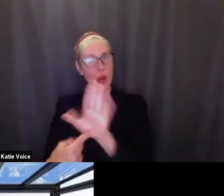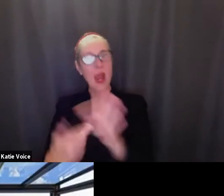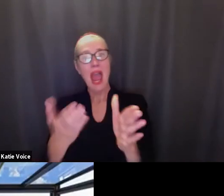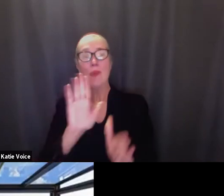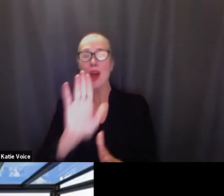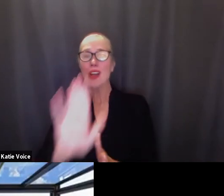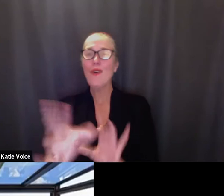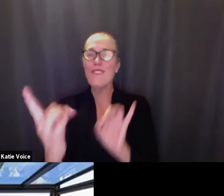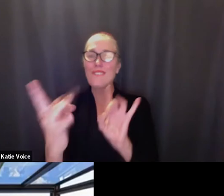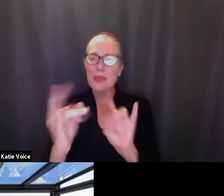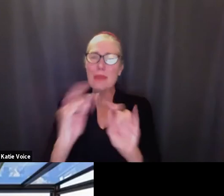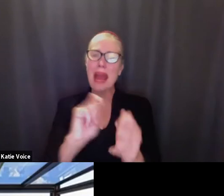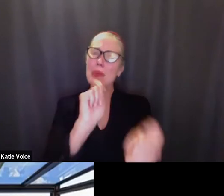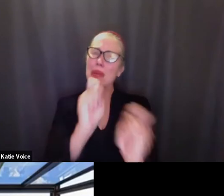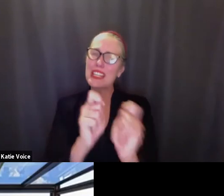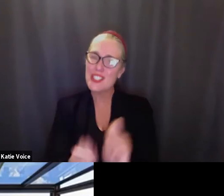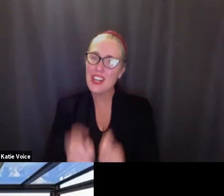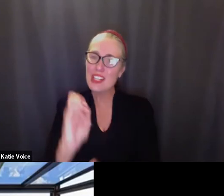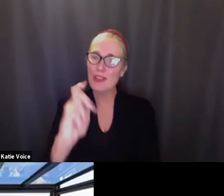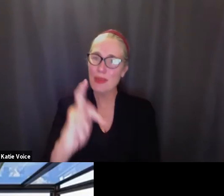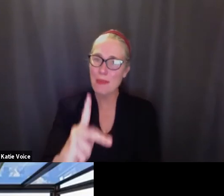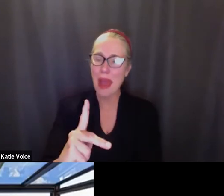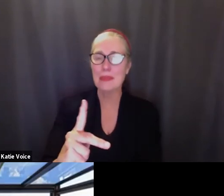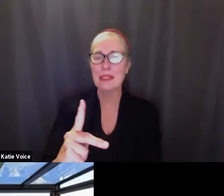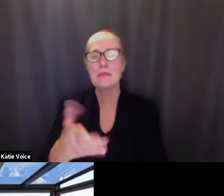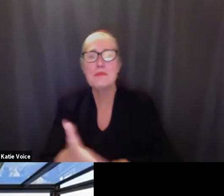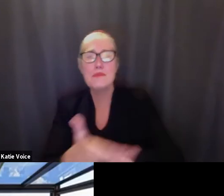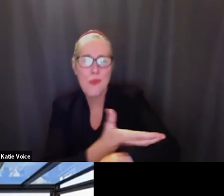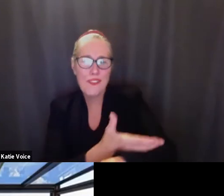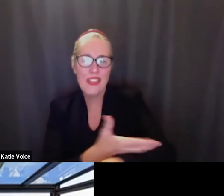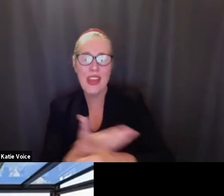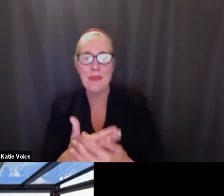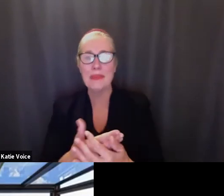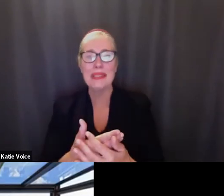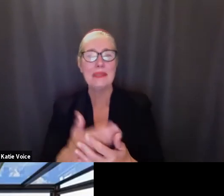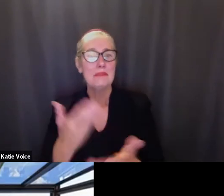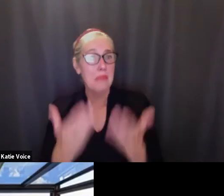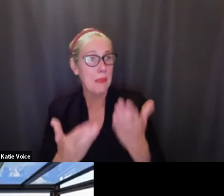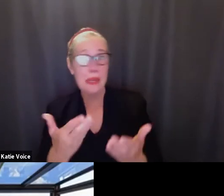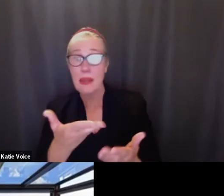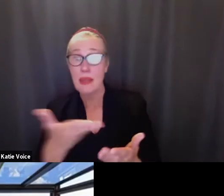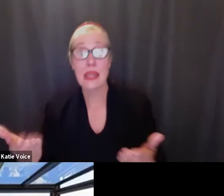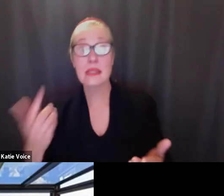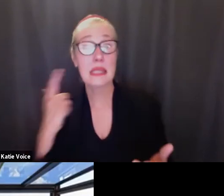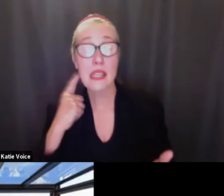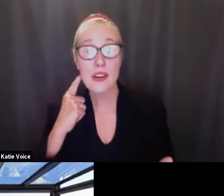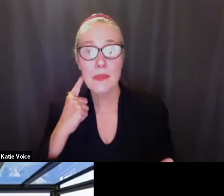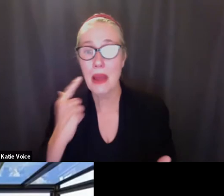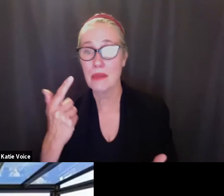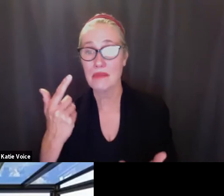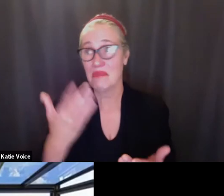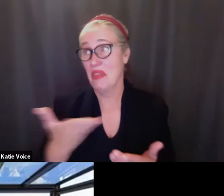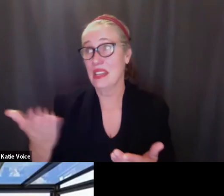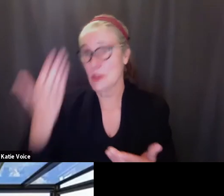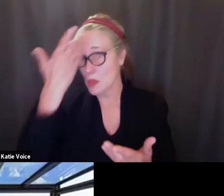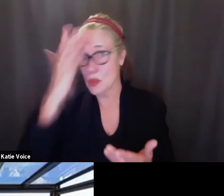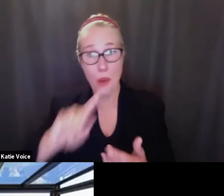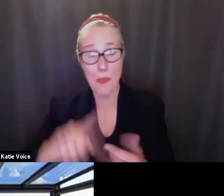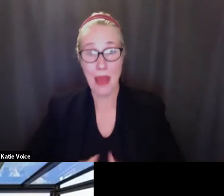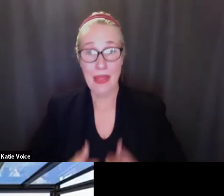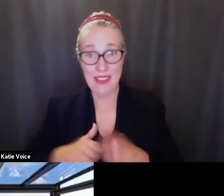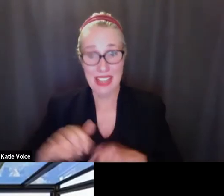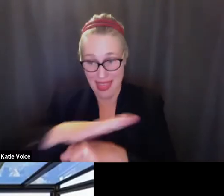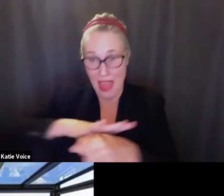we can refine those maps how we can um hear things that that we don't know not living in the community we follow